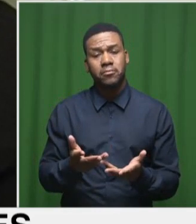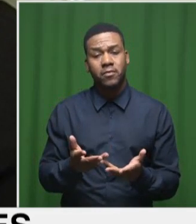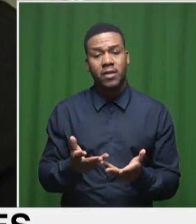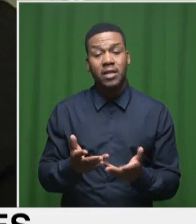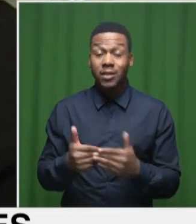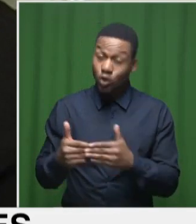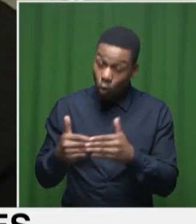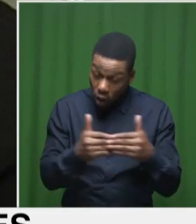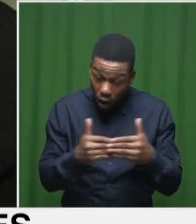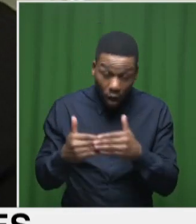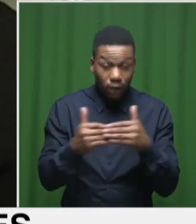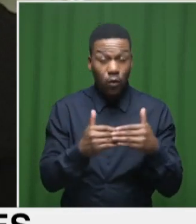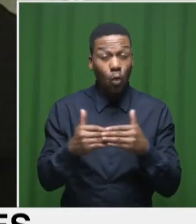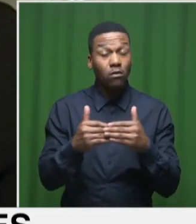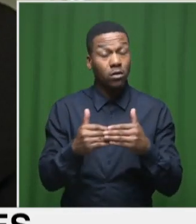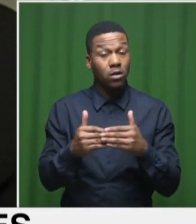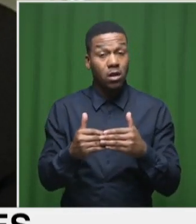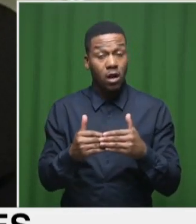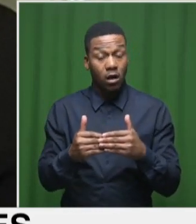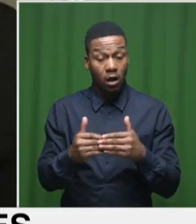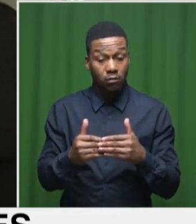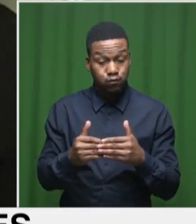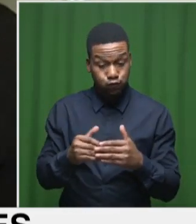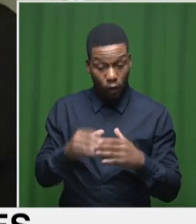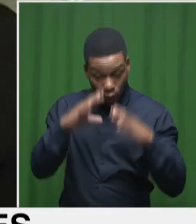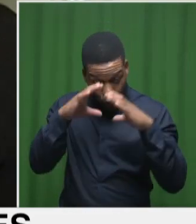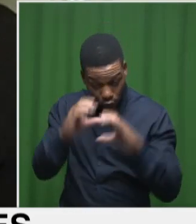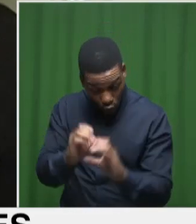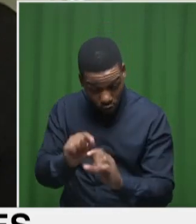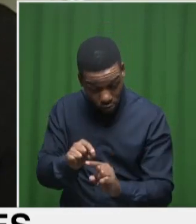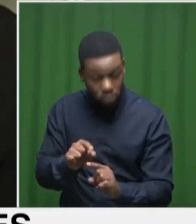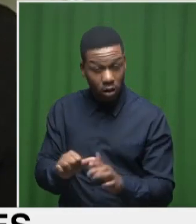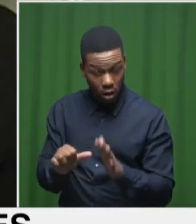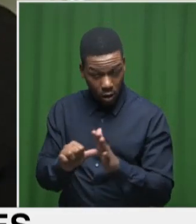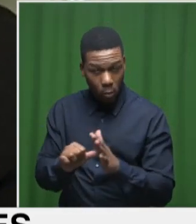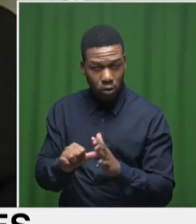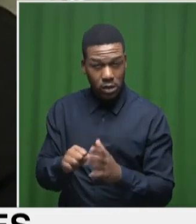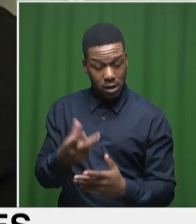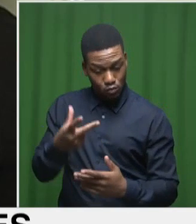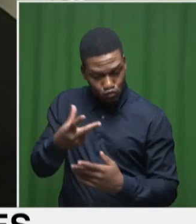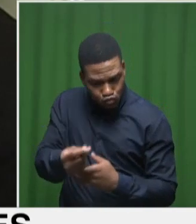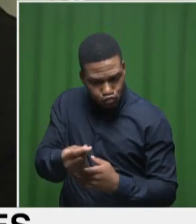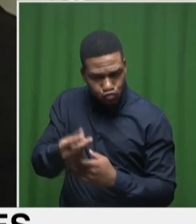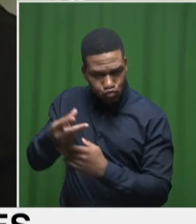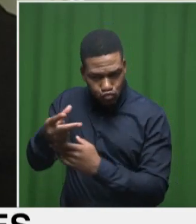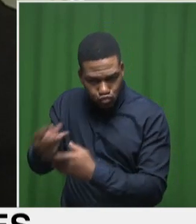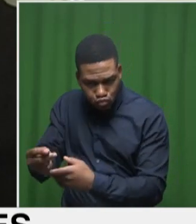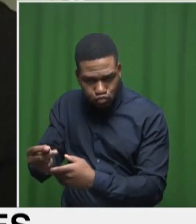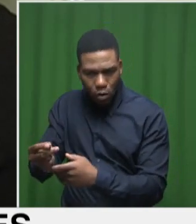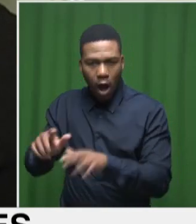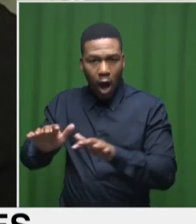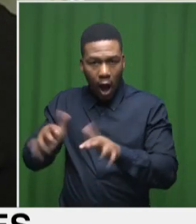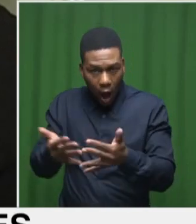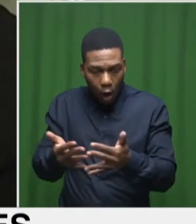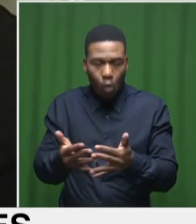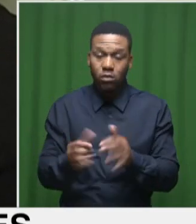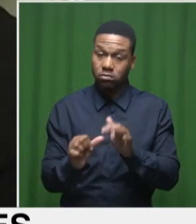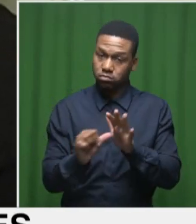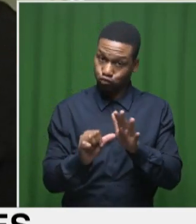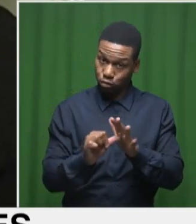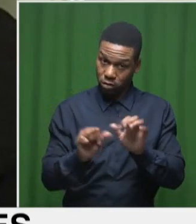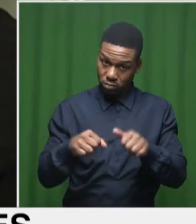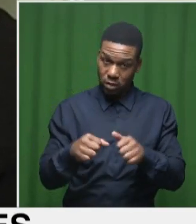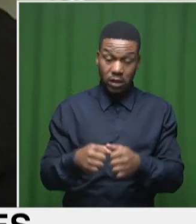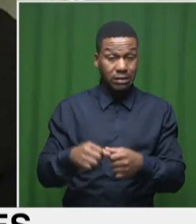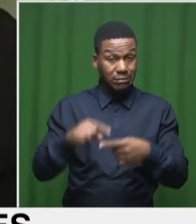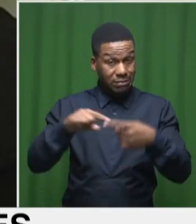careful attention to the technique, patient selection, the way we inject, the way we progressively work with filler. These are the things that